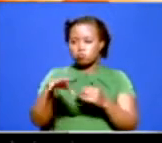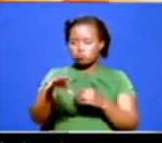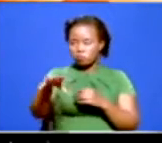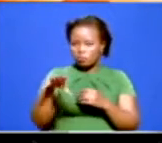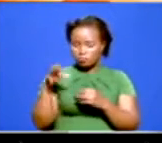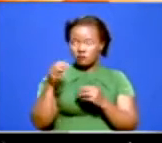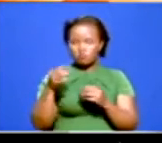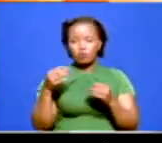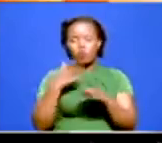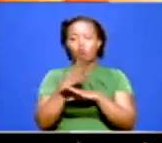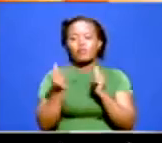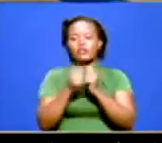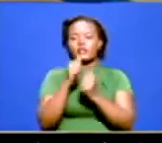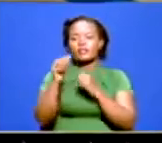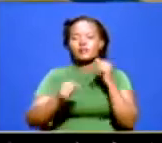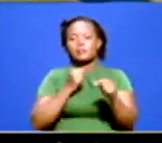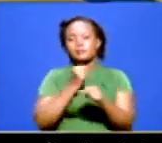decade.